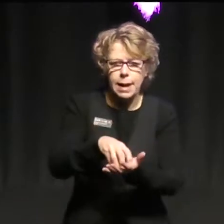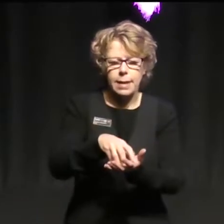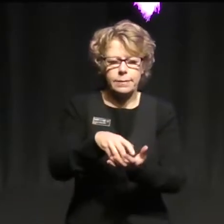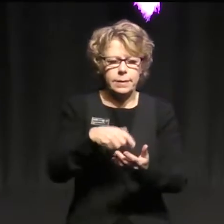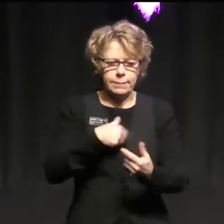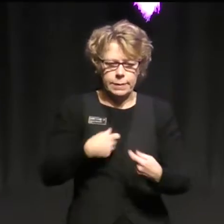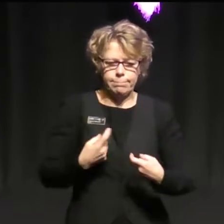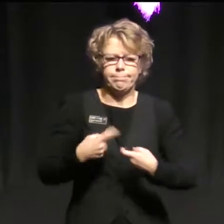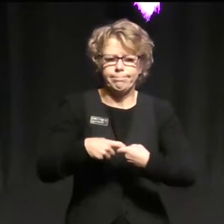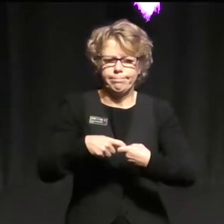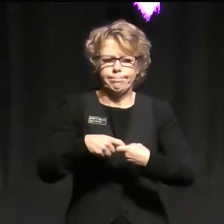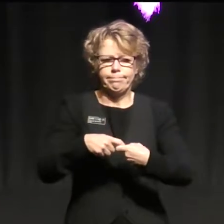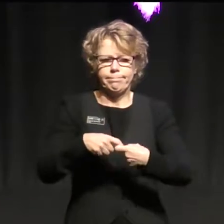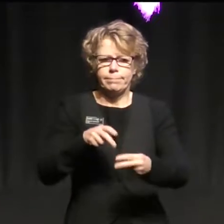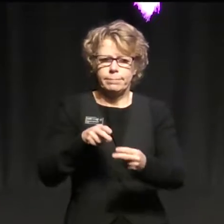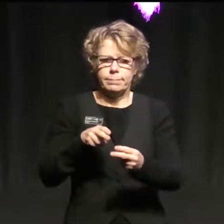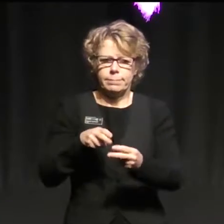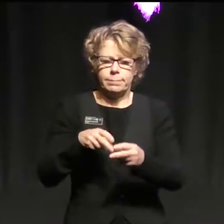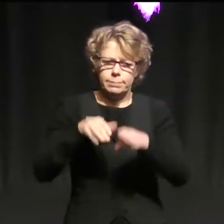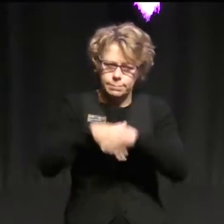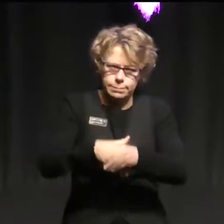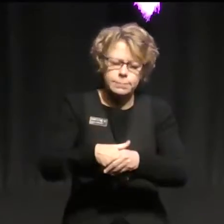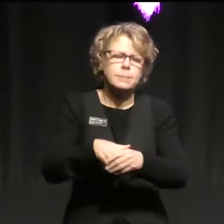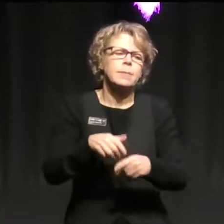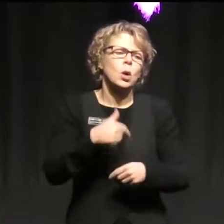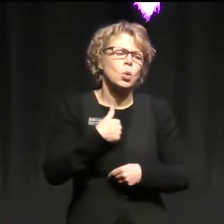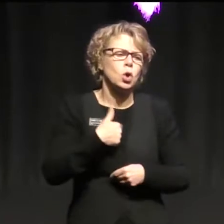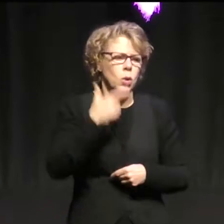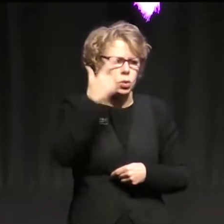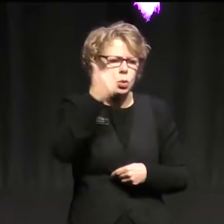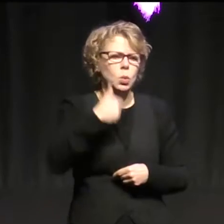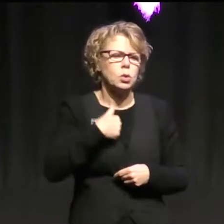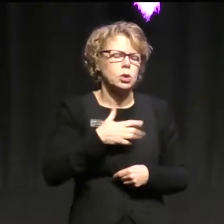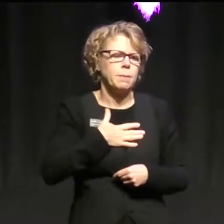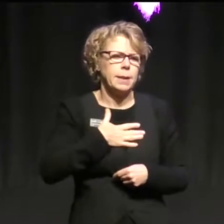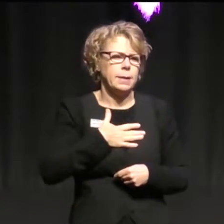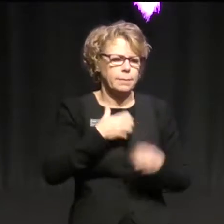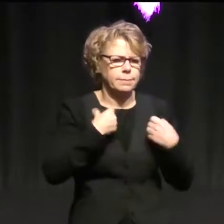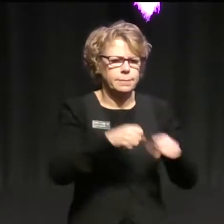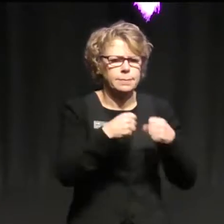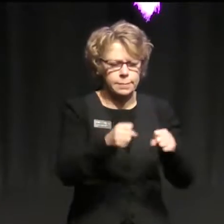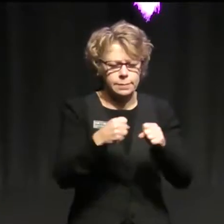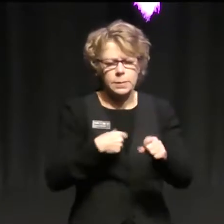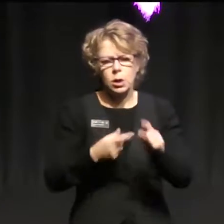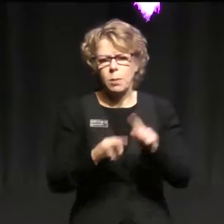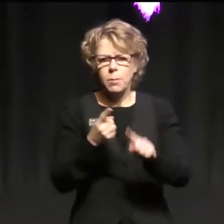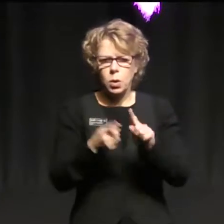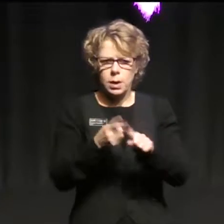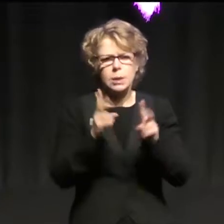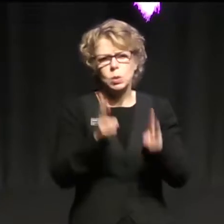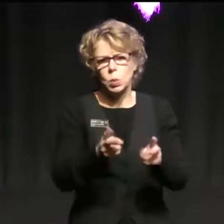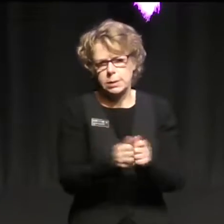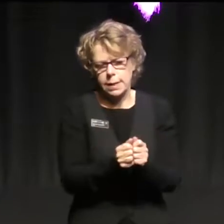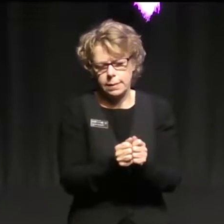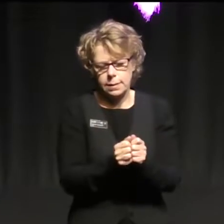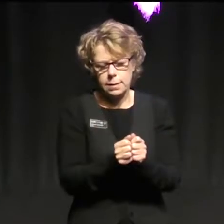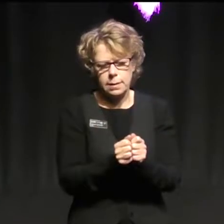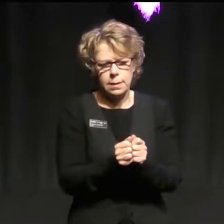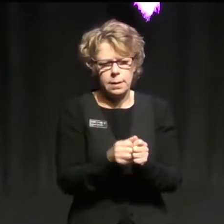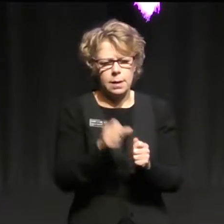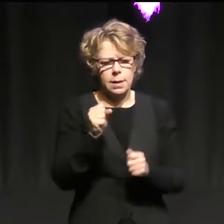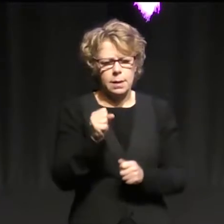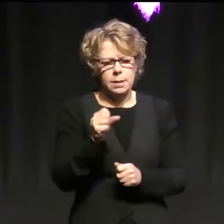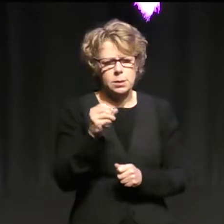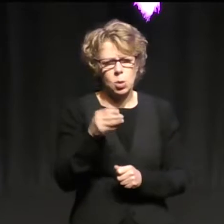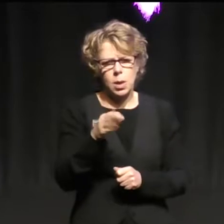So the way I think, my actions also start happening in that way. So Gandhiji